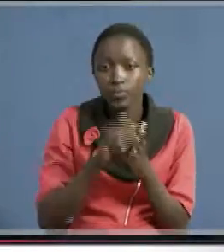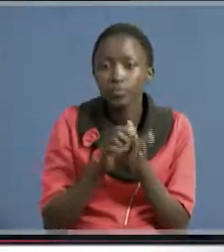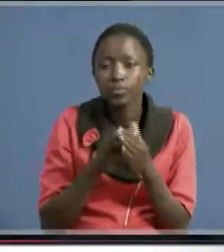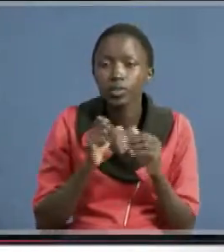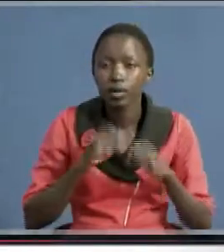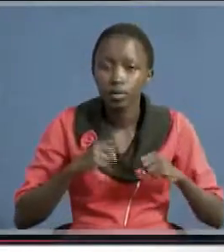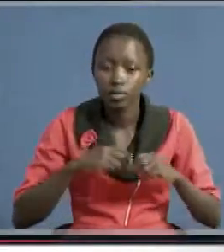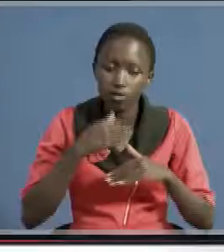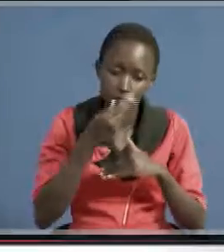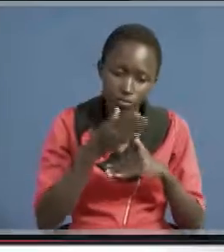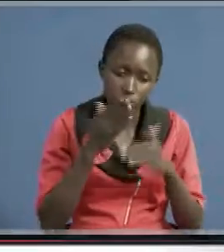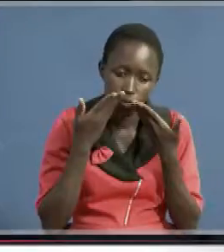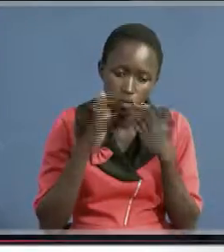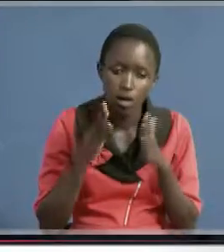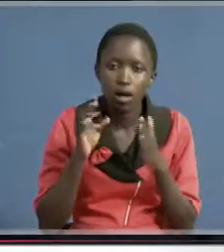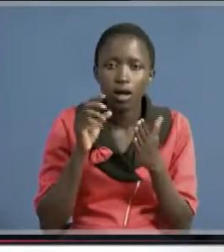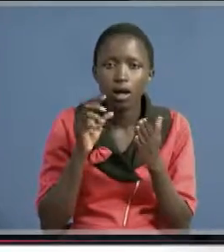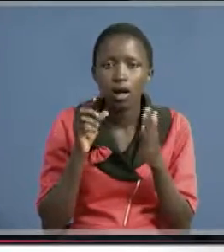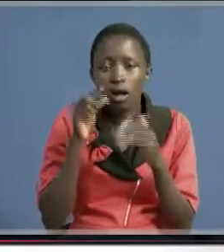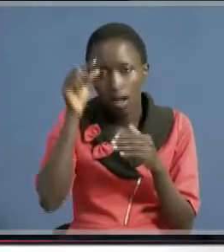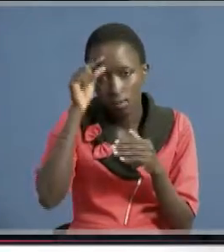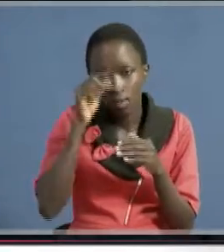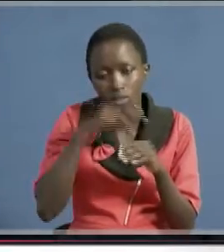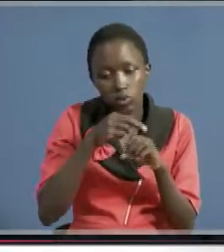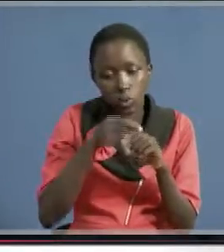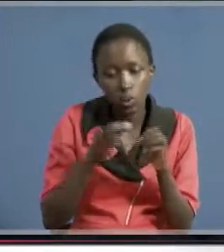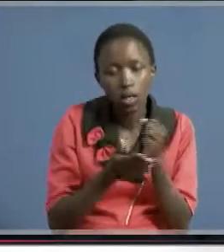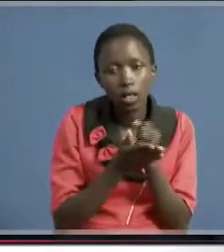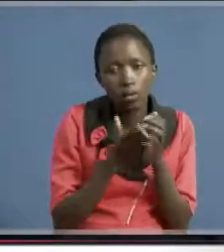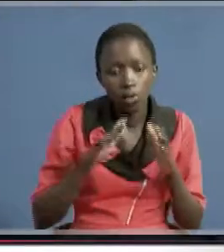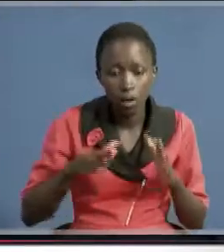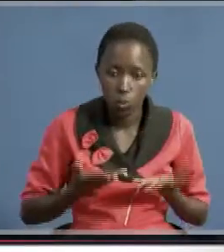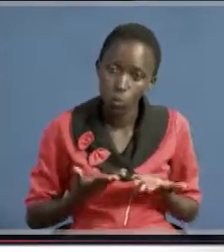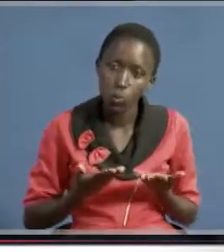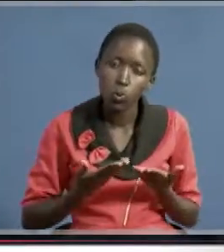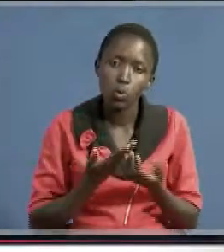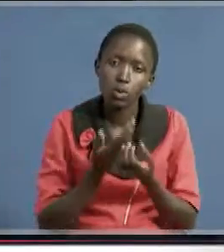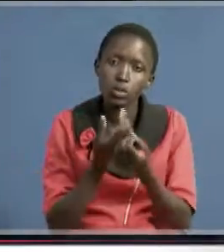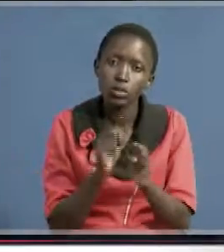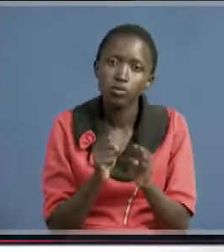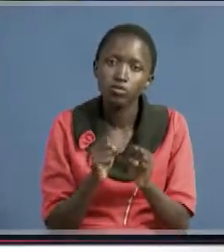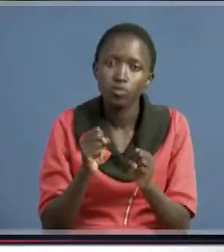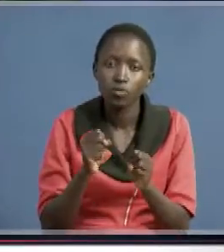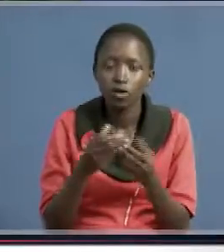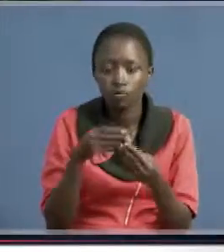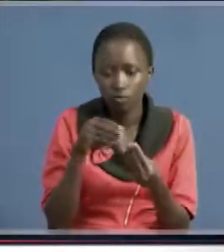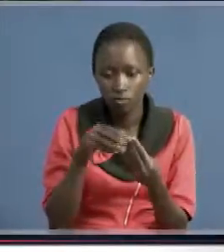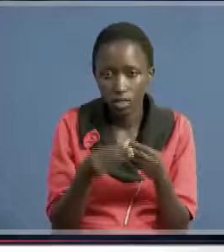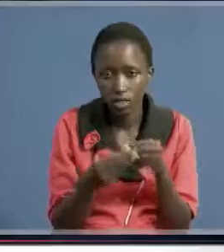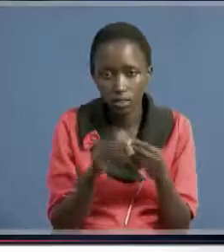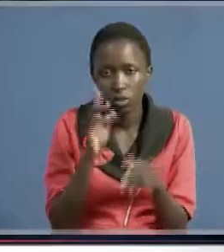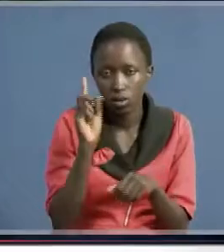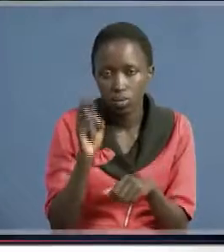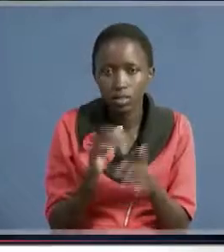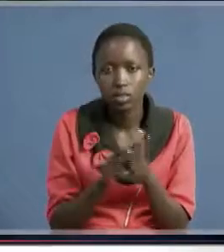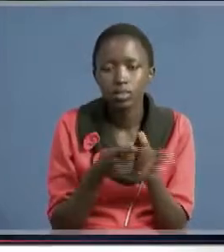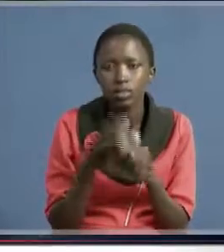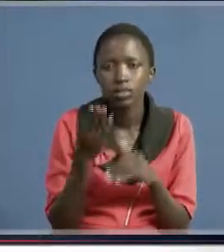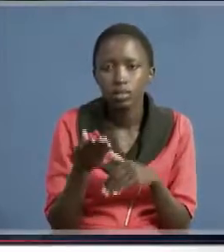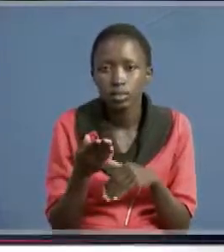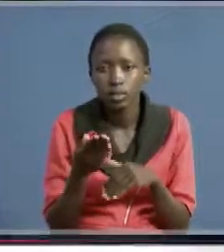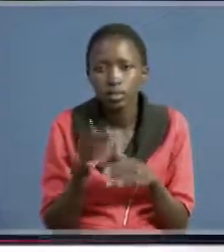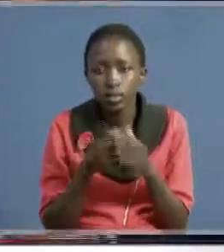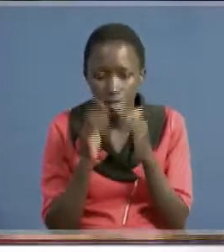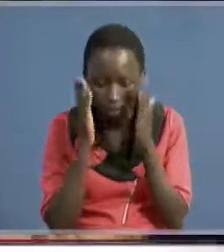are agreeing where the government must come in, the national government, to save the industry. The governors are flexible. Na jopo kazi hii